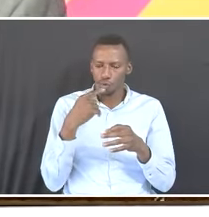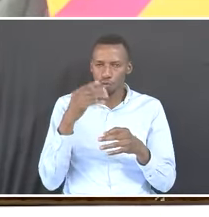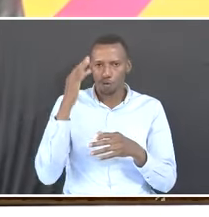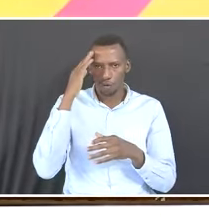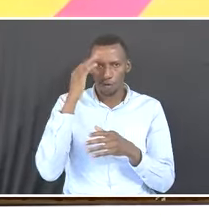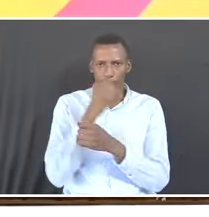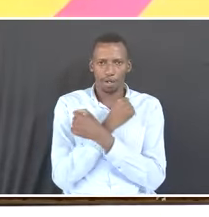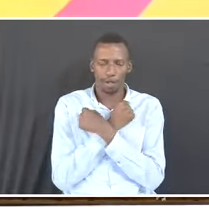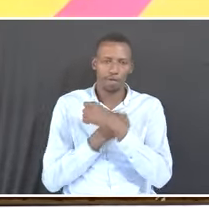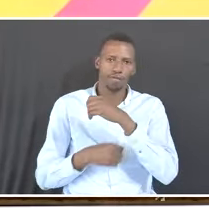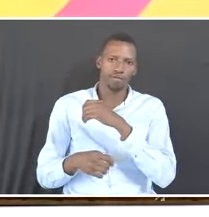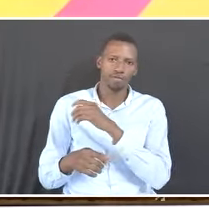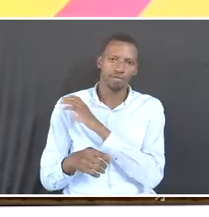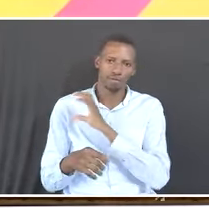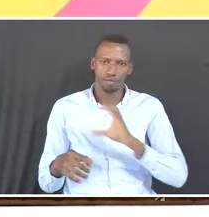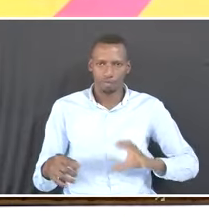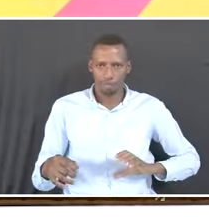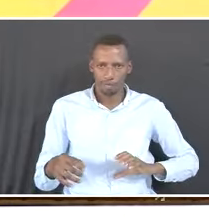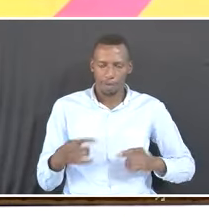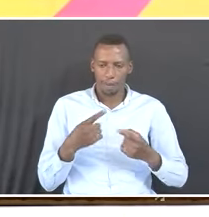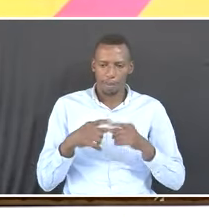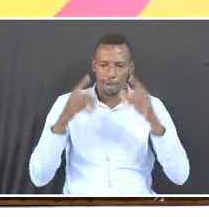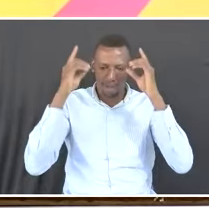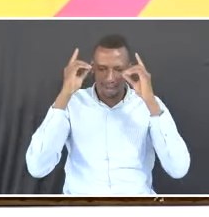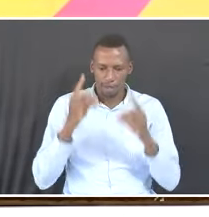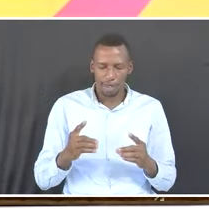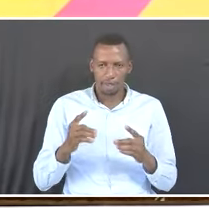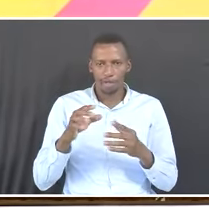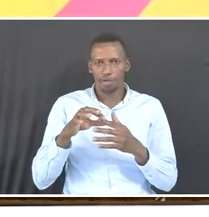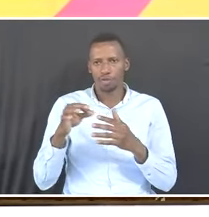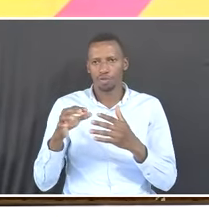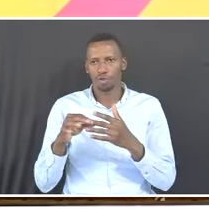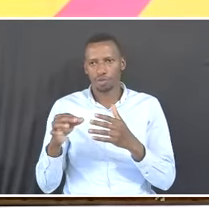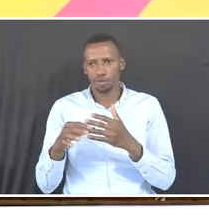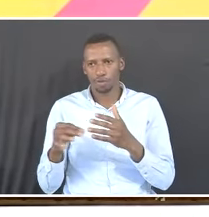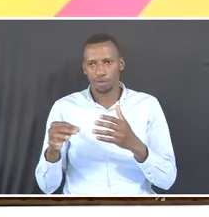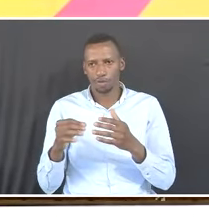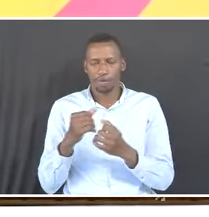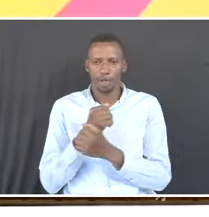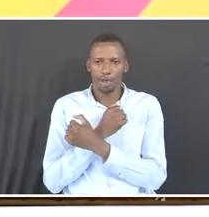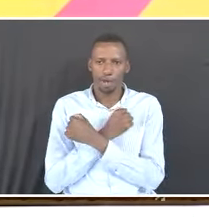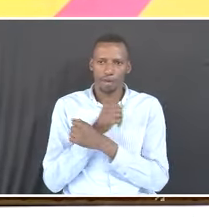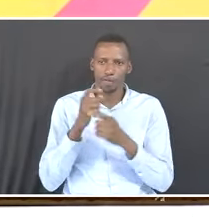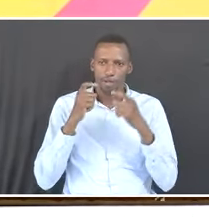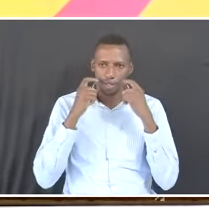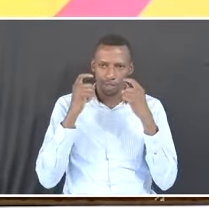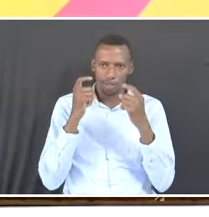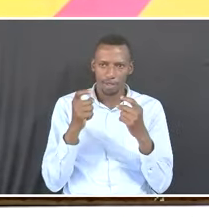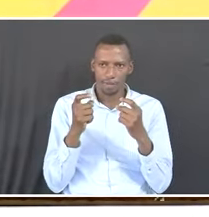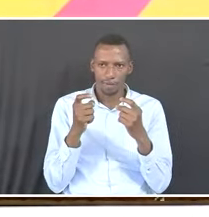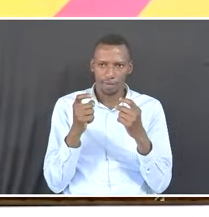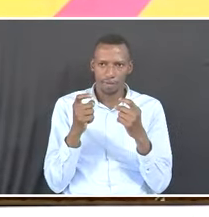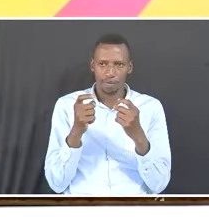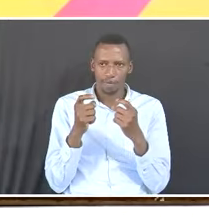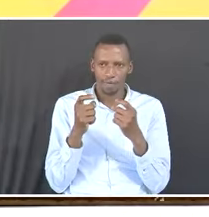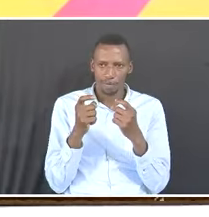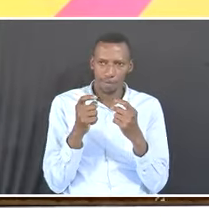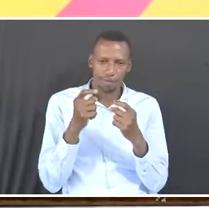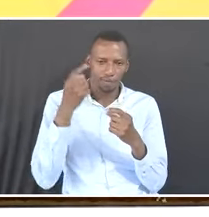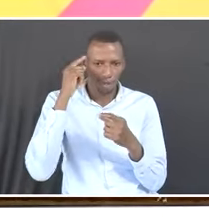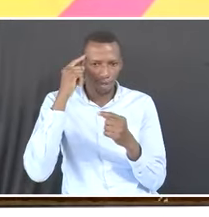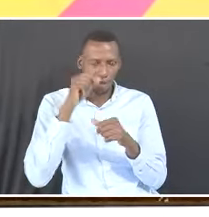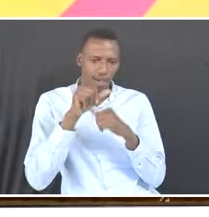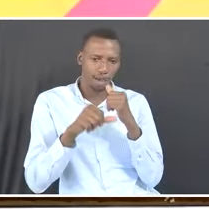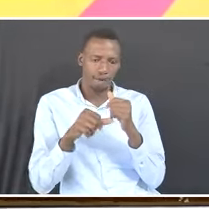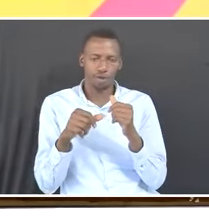Christ and yet have turned away to choose the pleasure of a world of sin. You are slighting the offers of mercy. Think of the